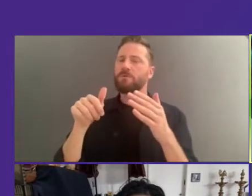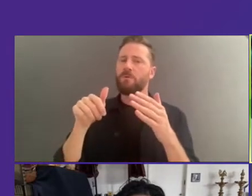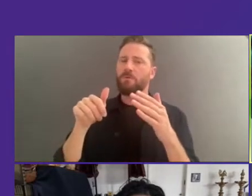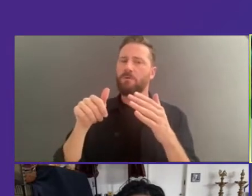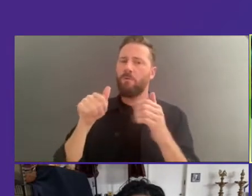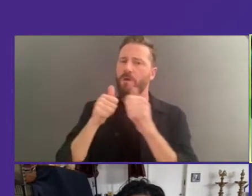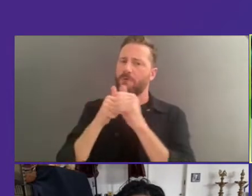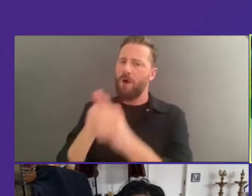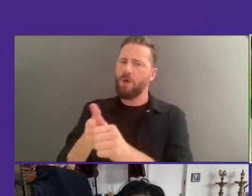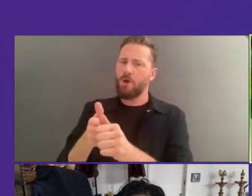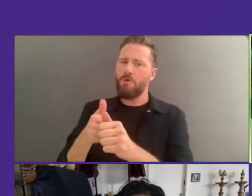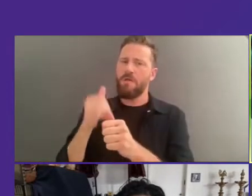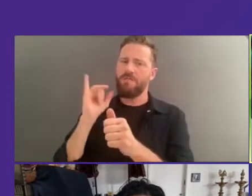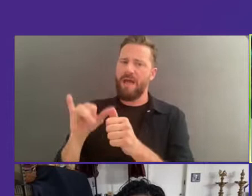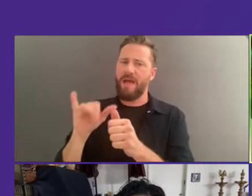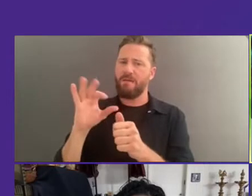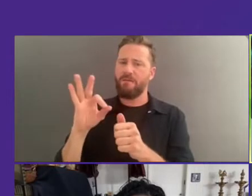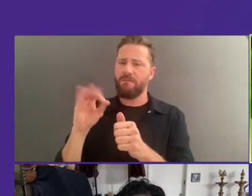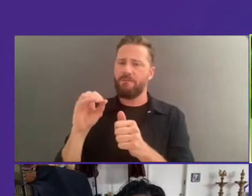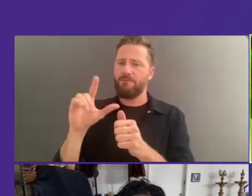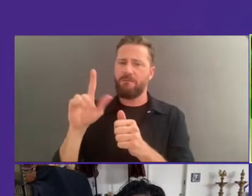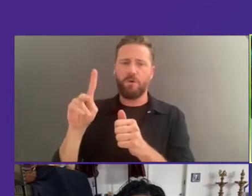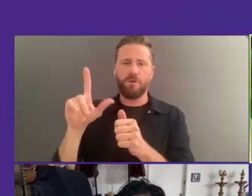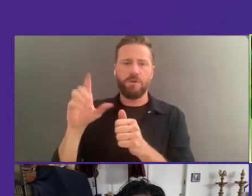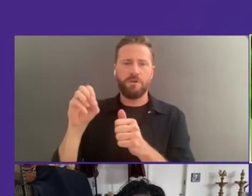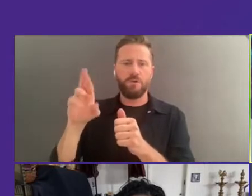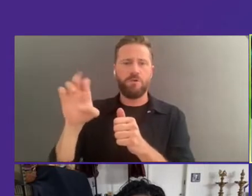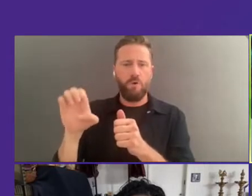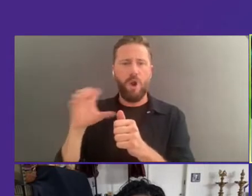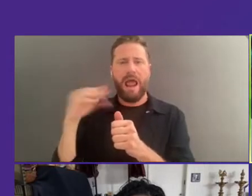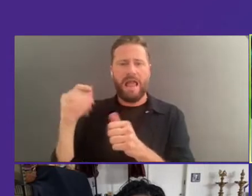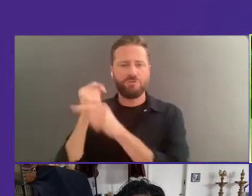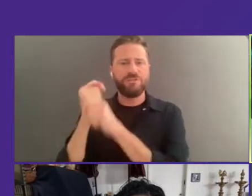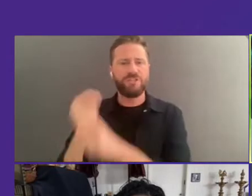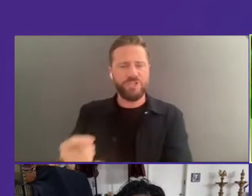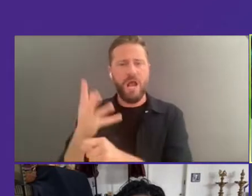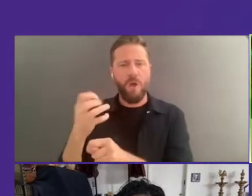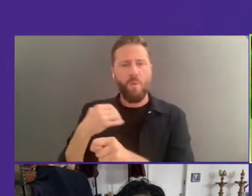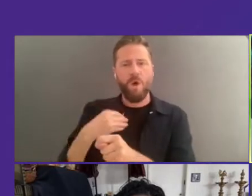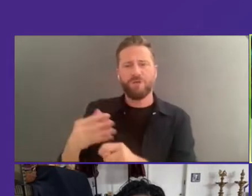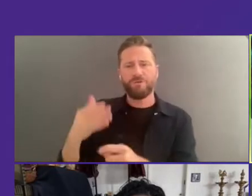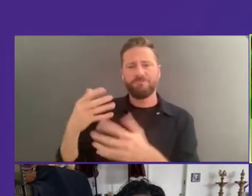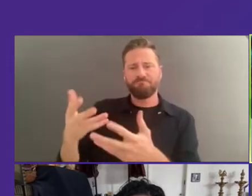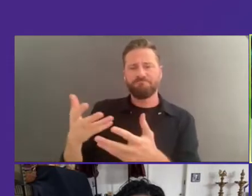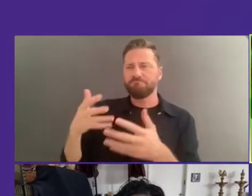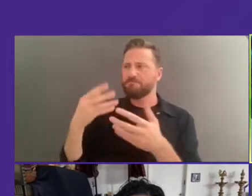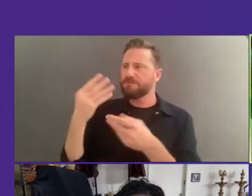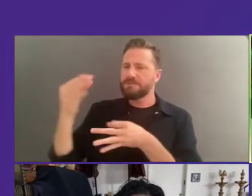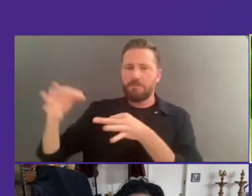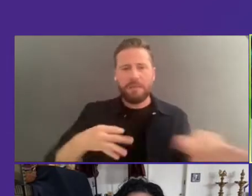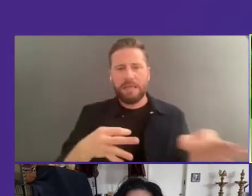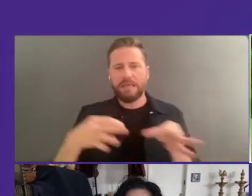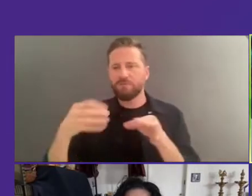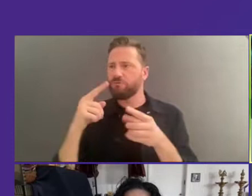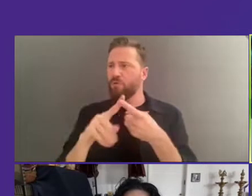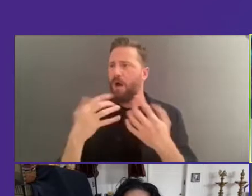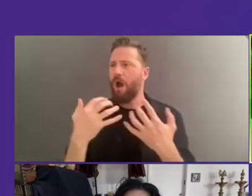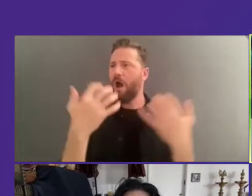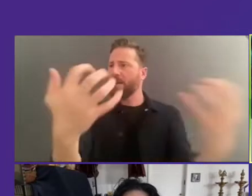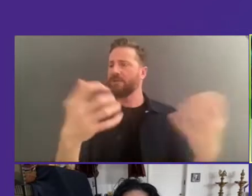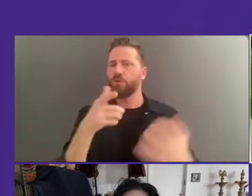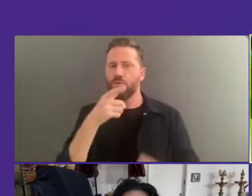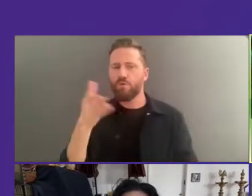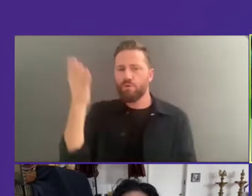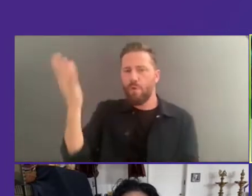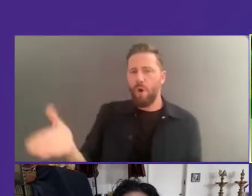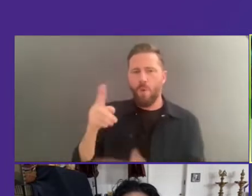folklore and tradition. And I really want our audience to get a sense of who you are and what you do.